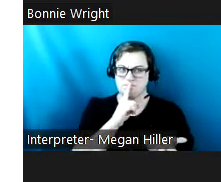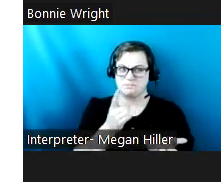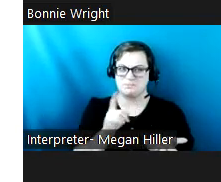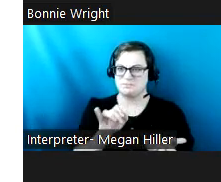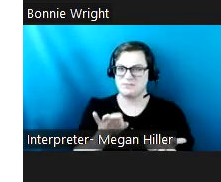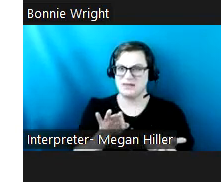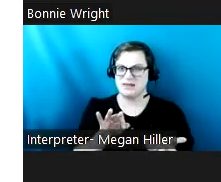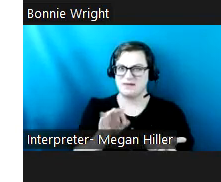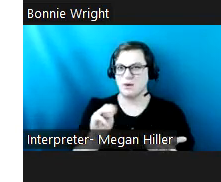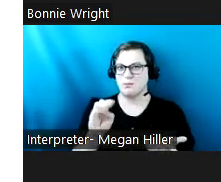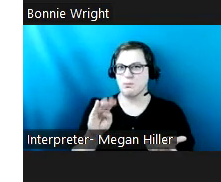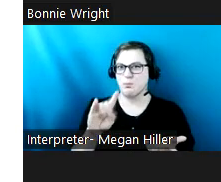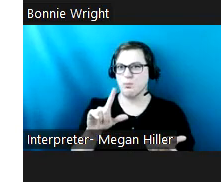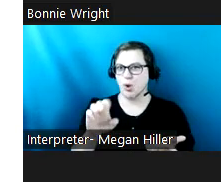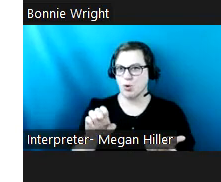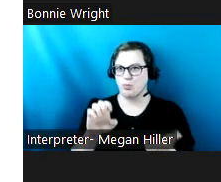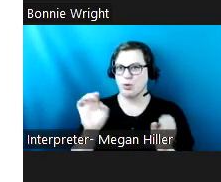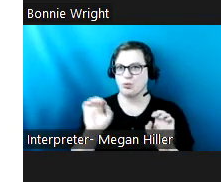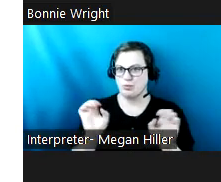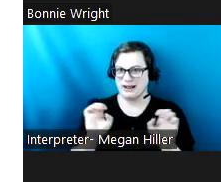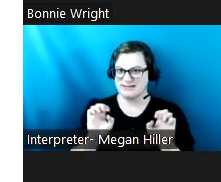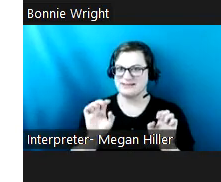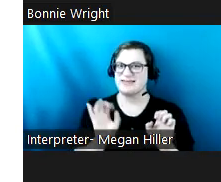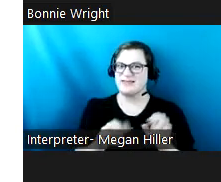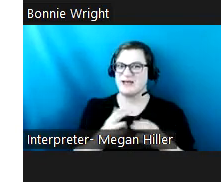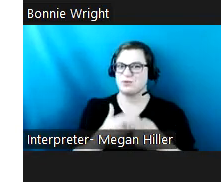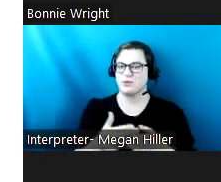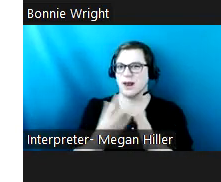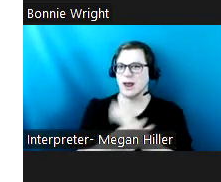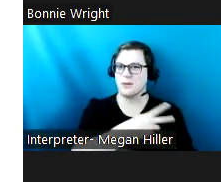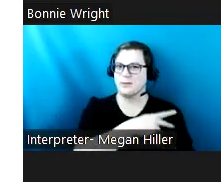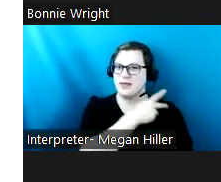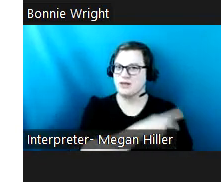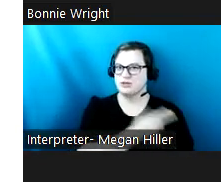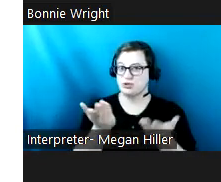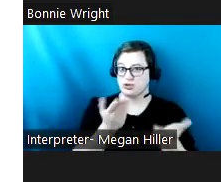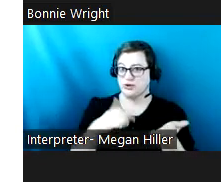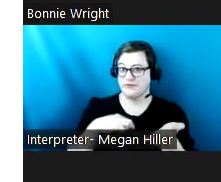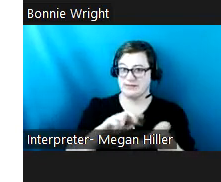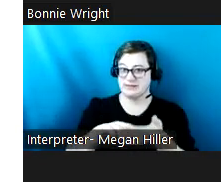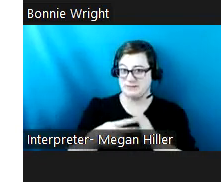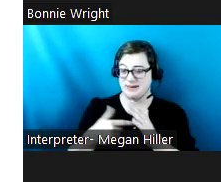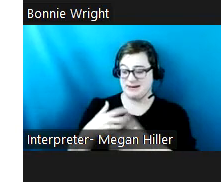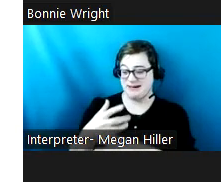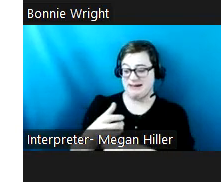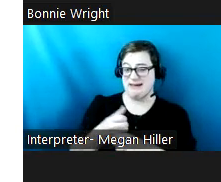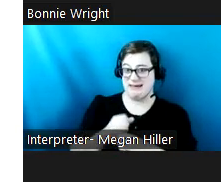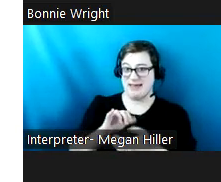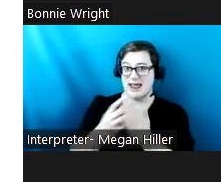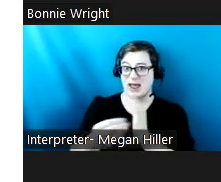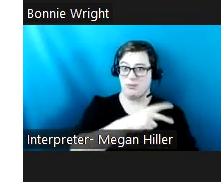mobile crisis is considered an outpatient service, so I get my outpatient service